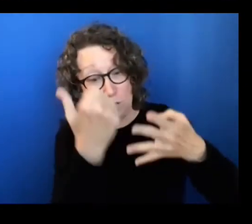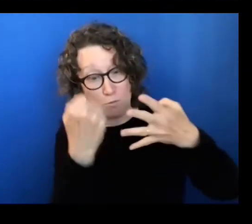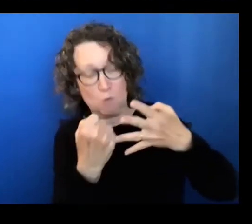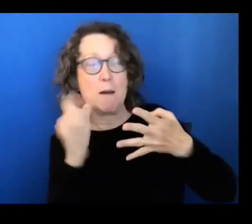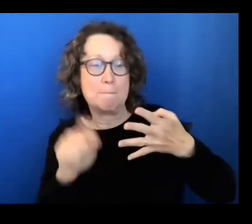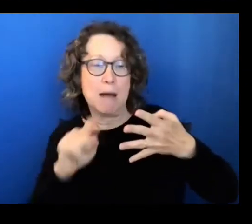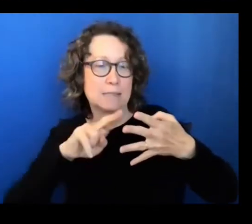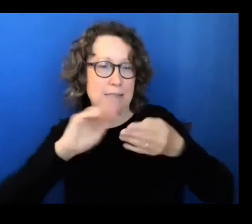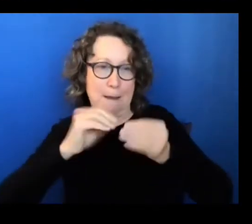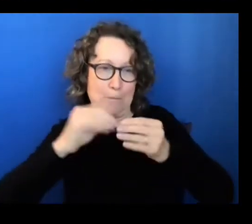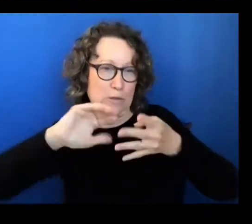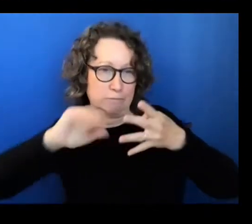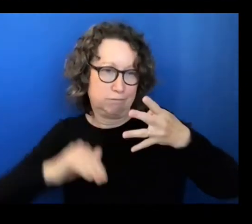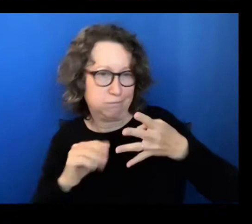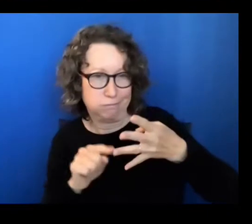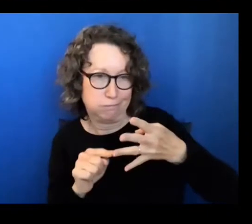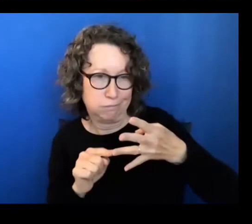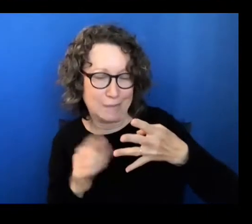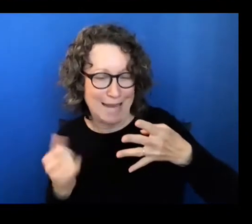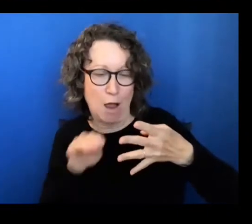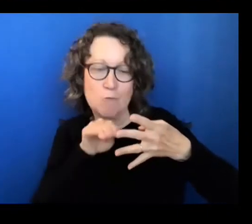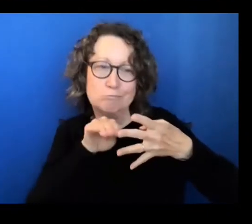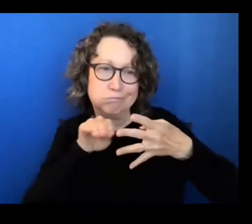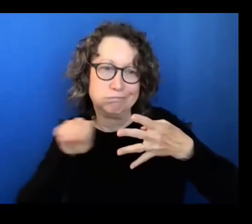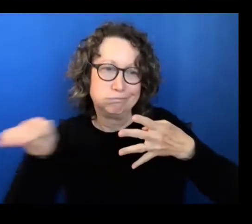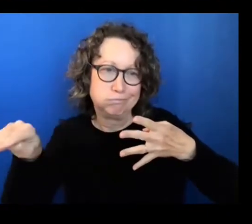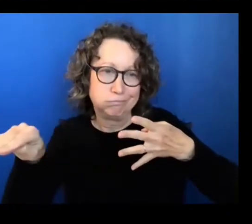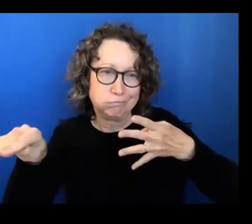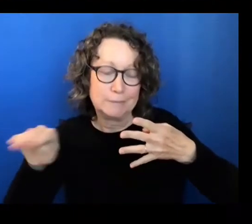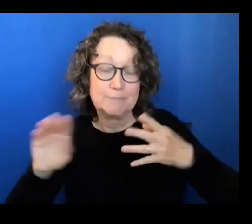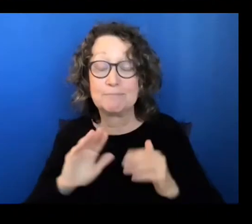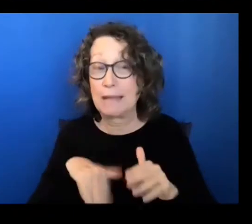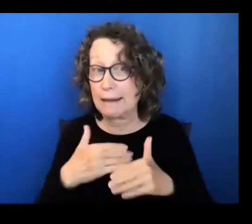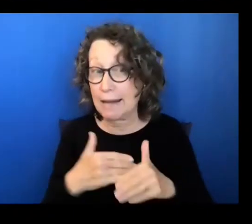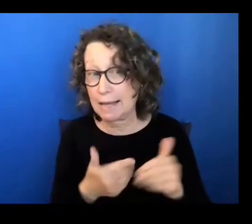forward to the orange tier. Next.